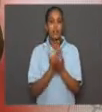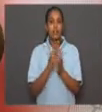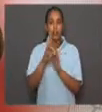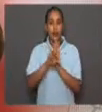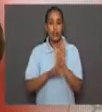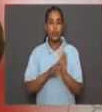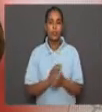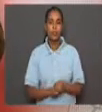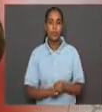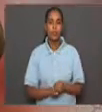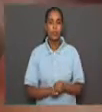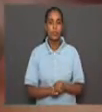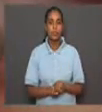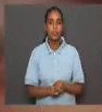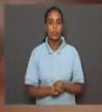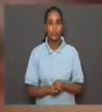unit.